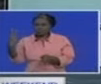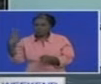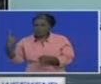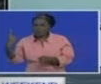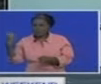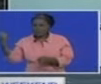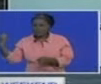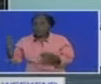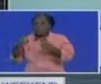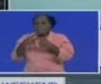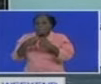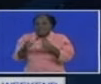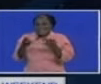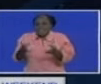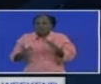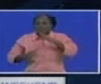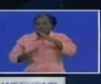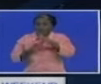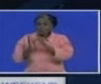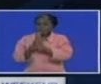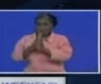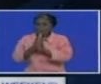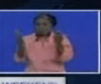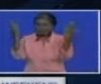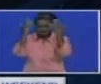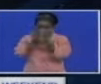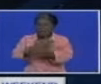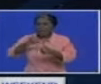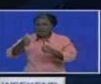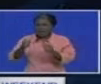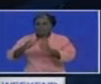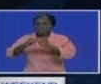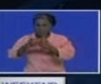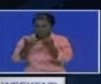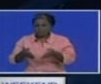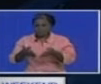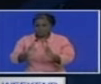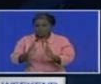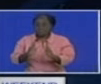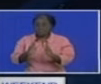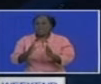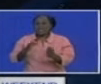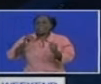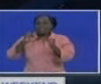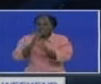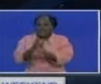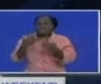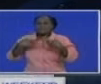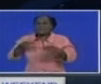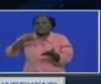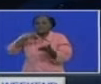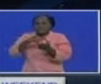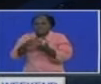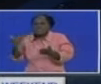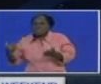22155. But let's start off with our top stories tonight, and it's another case of road carnage in the country. 13 people, including 3